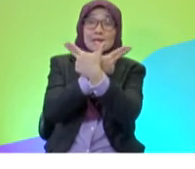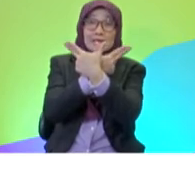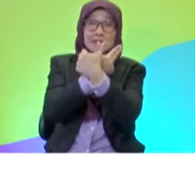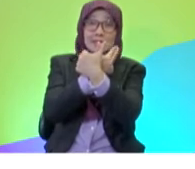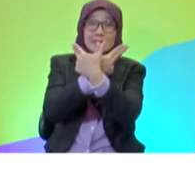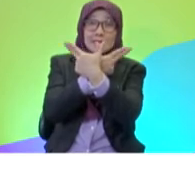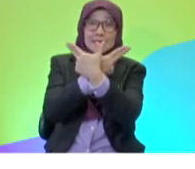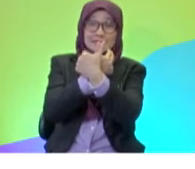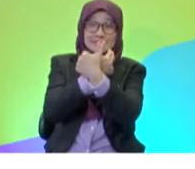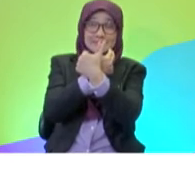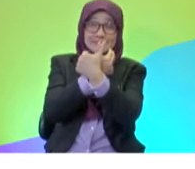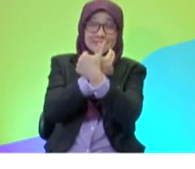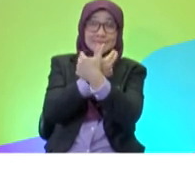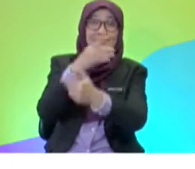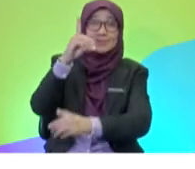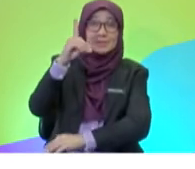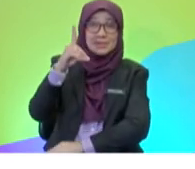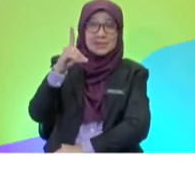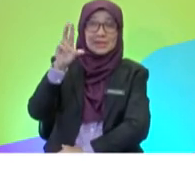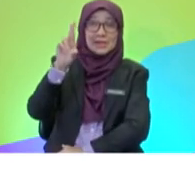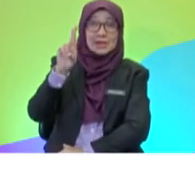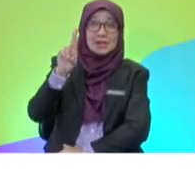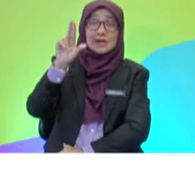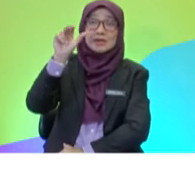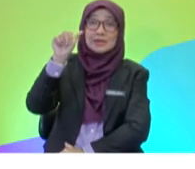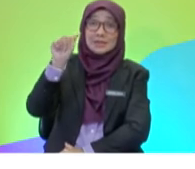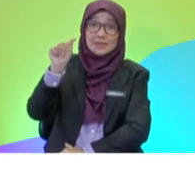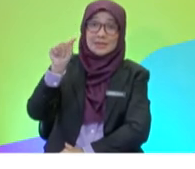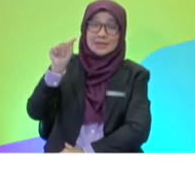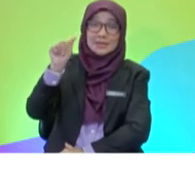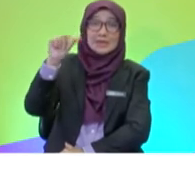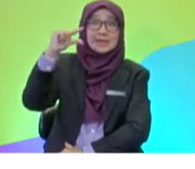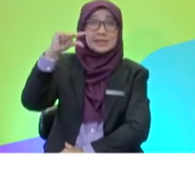Dragonfly. Again, D-R-A. D-R-A.